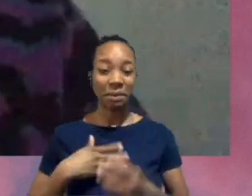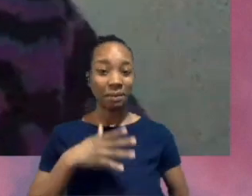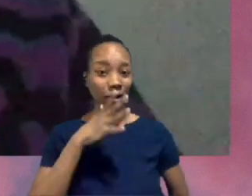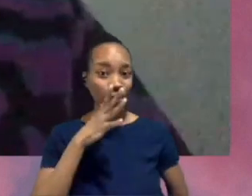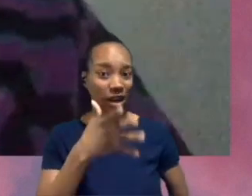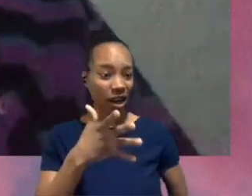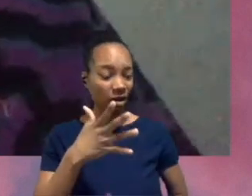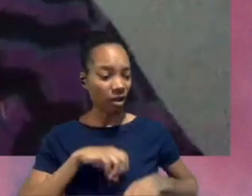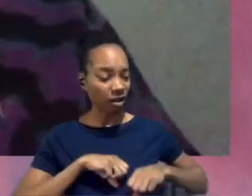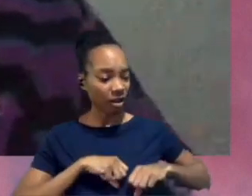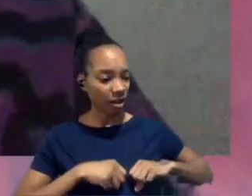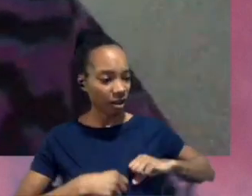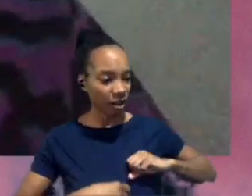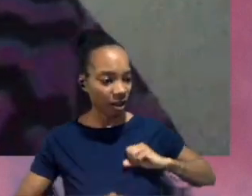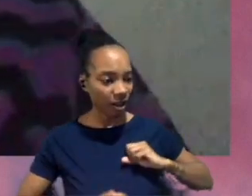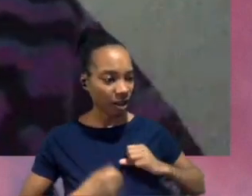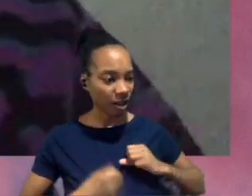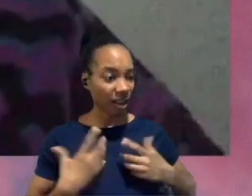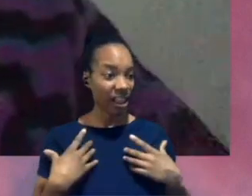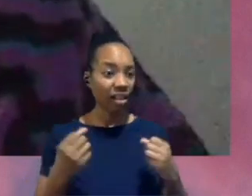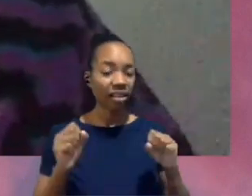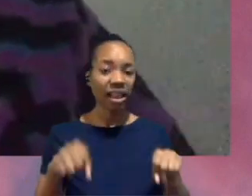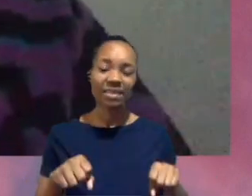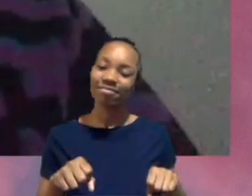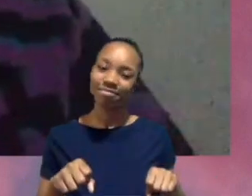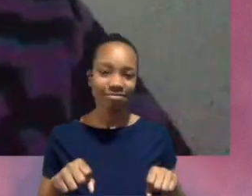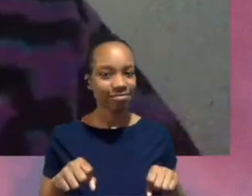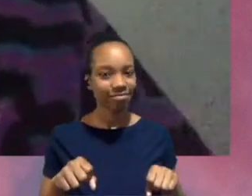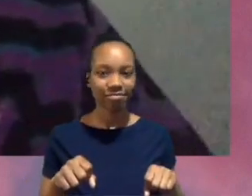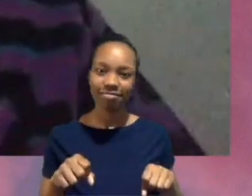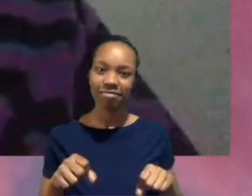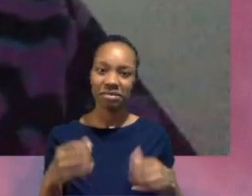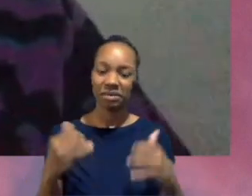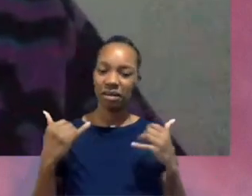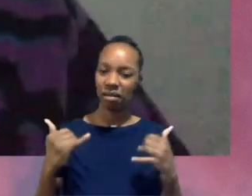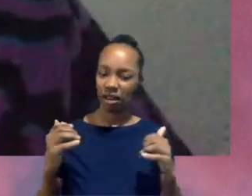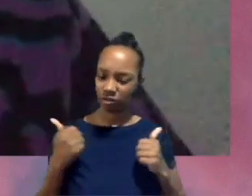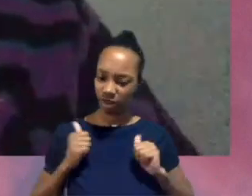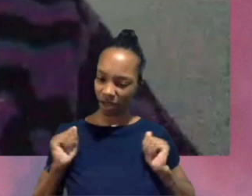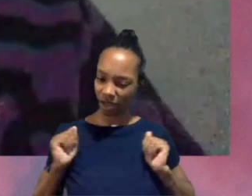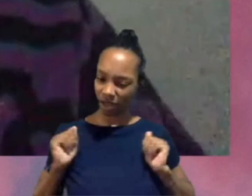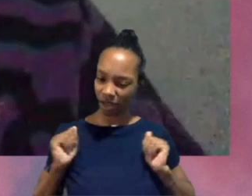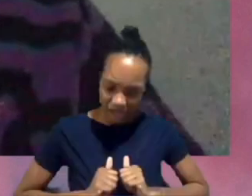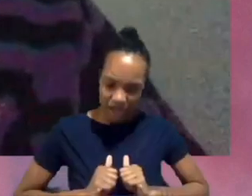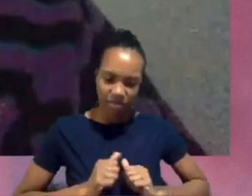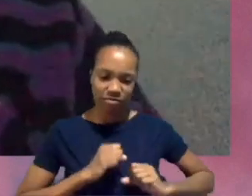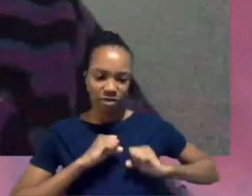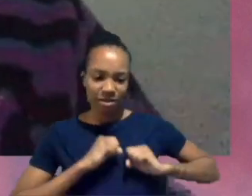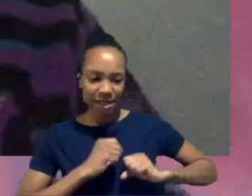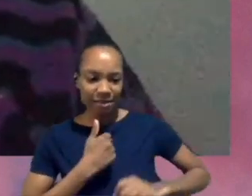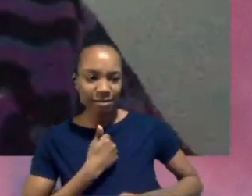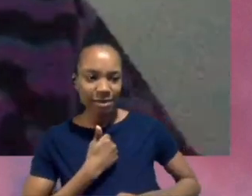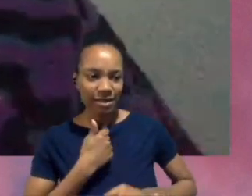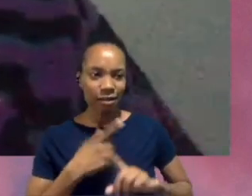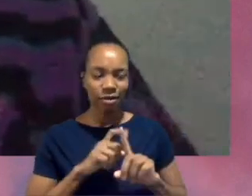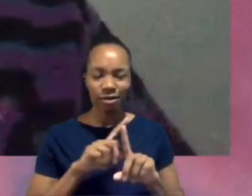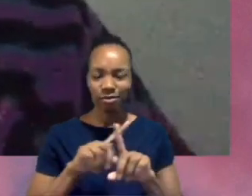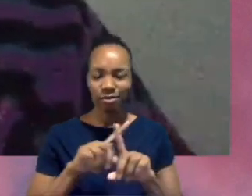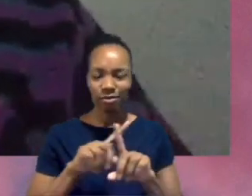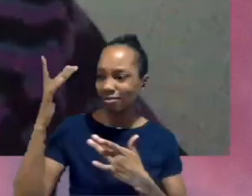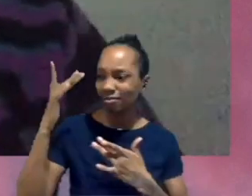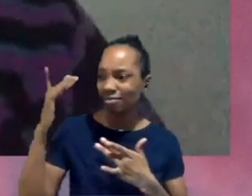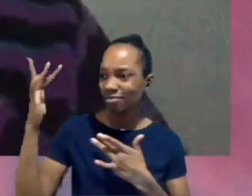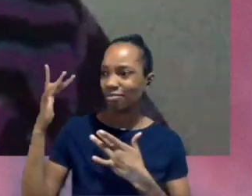right. As the foundation of her heart closed in on itself to protect the wound from infections, it forgot the pain I rushed in, took my grandma